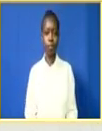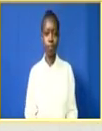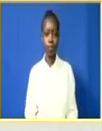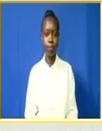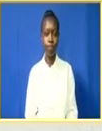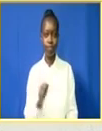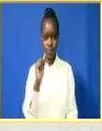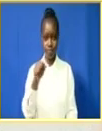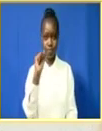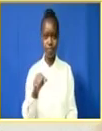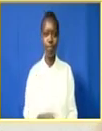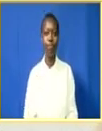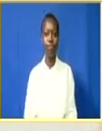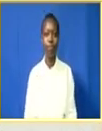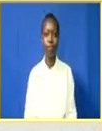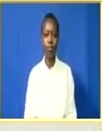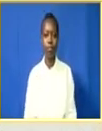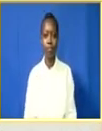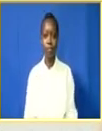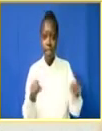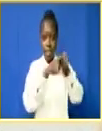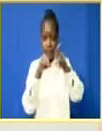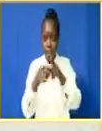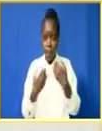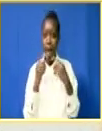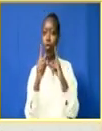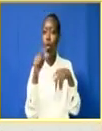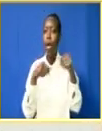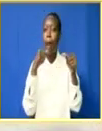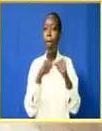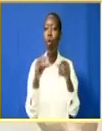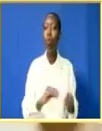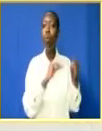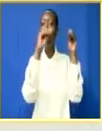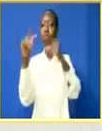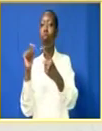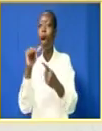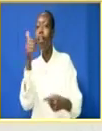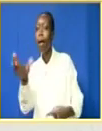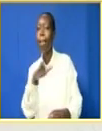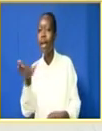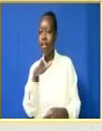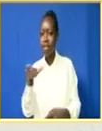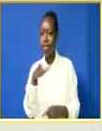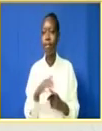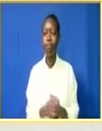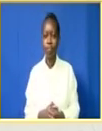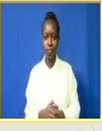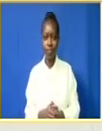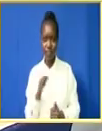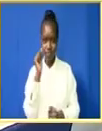Transportation. Yes. And you have talked about being taken somewhere. Somewhere, yes. Somewhere.